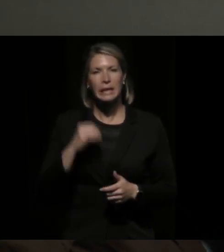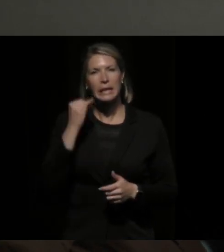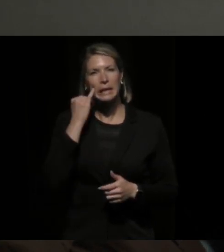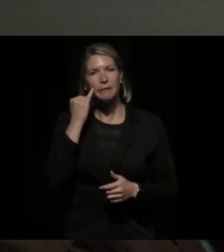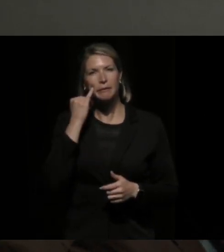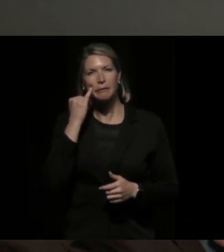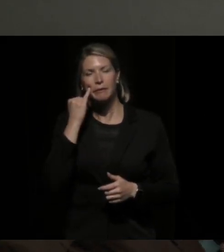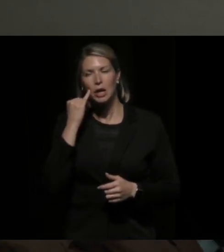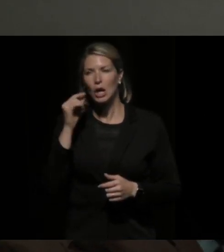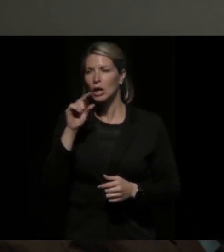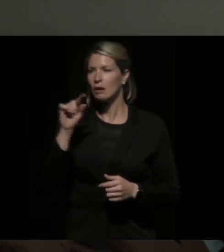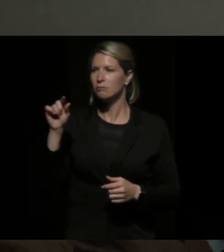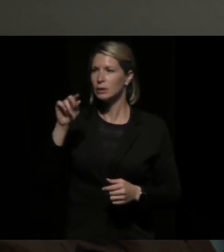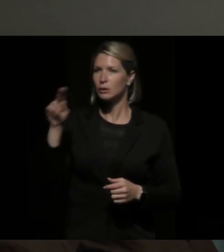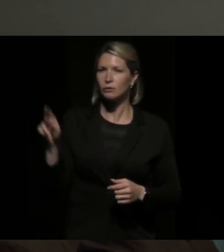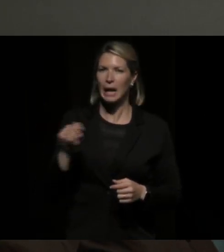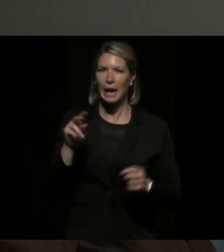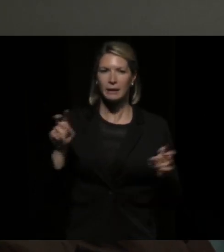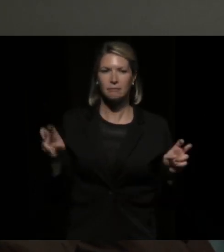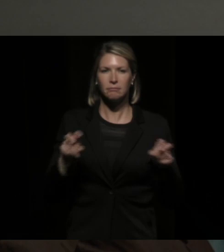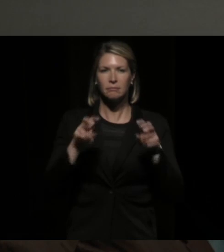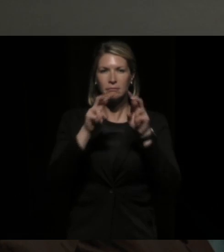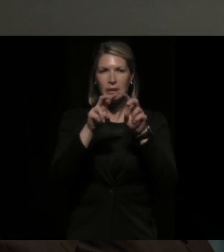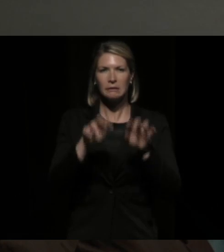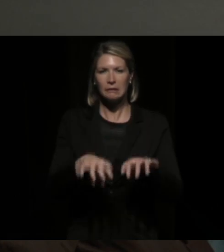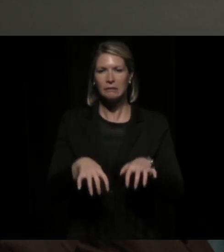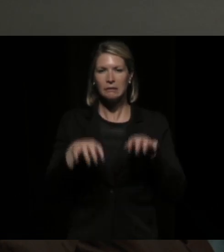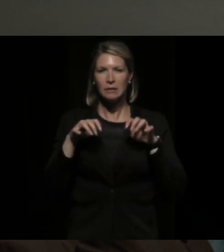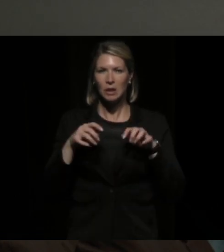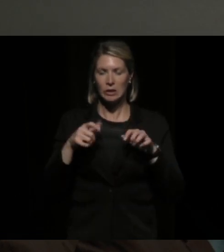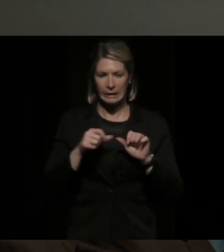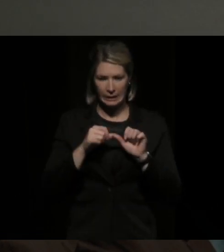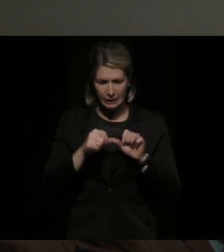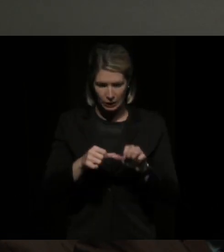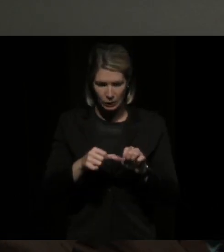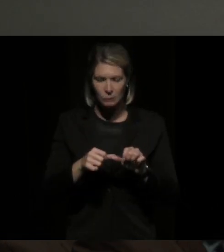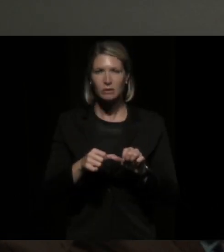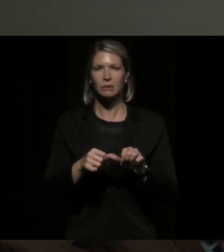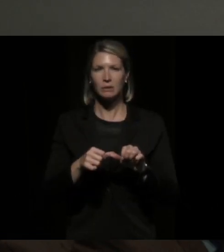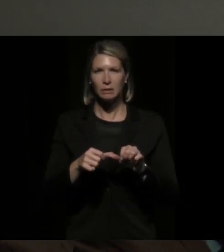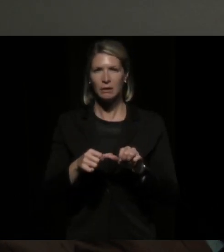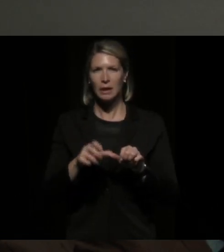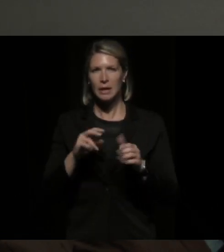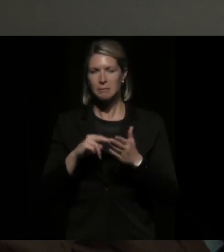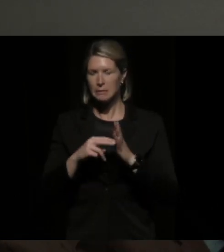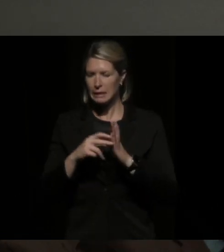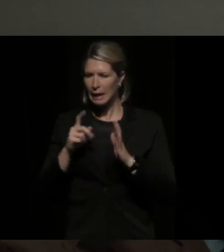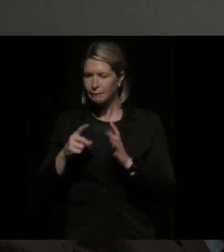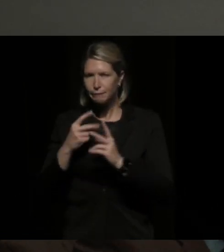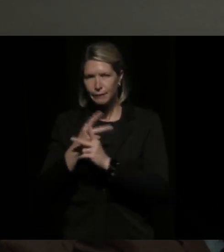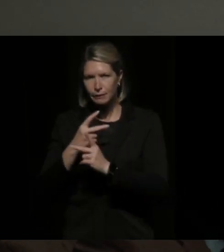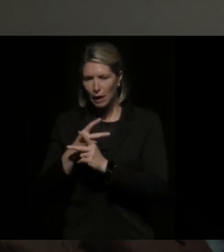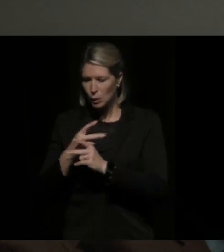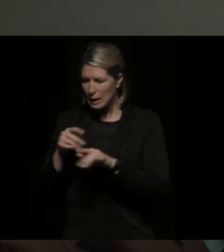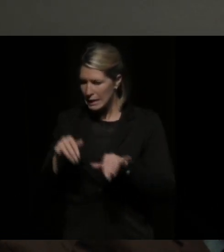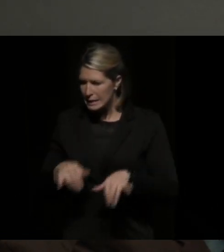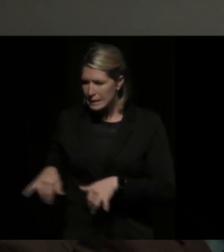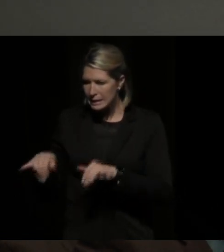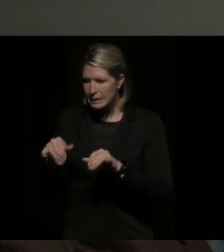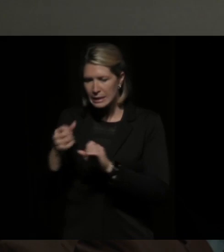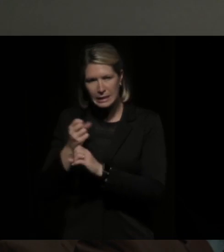sit safely in the midst of the pandemic, implementing the gold standards of safety procedures in government